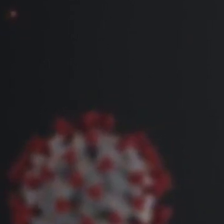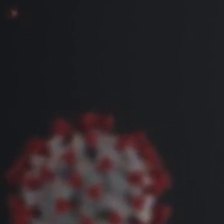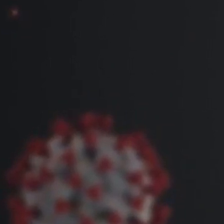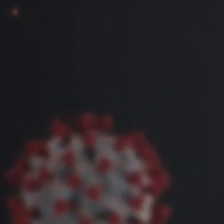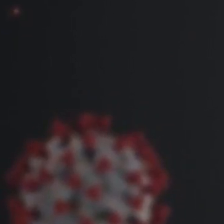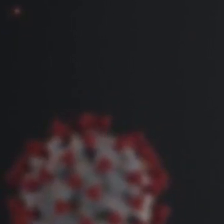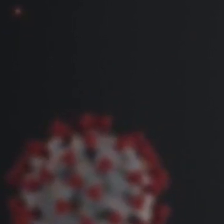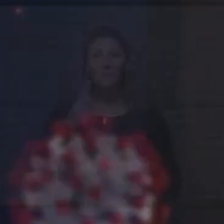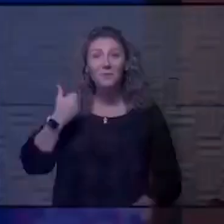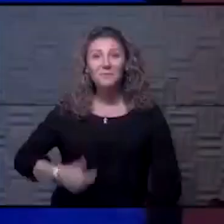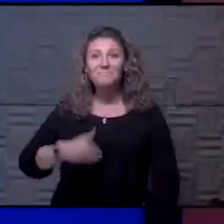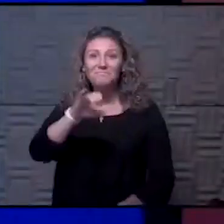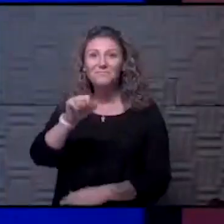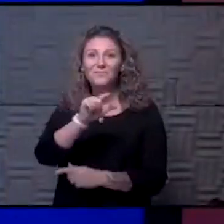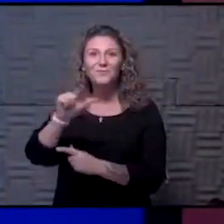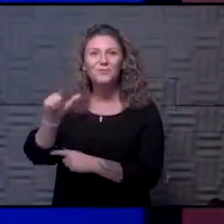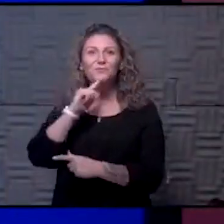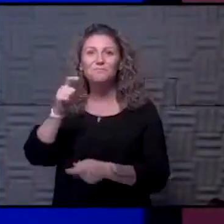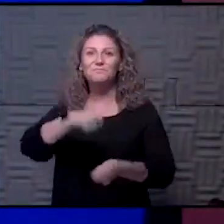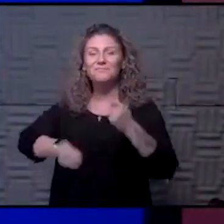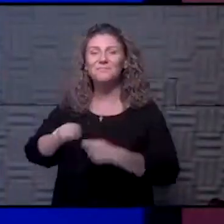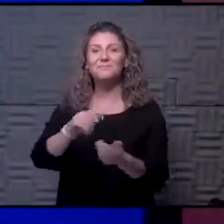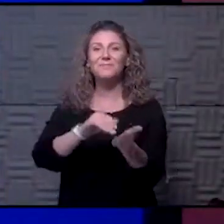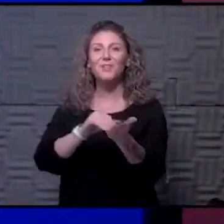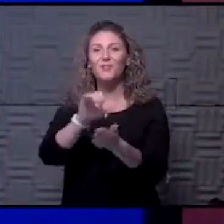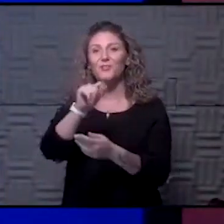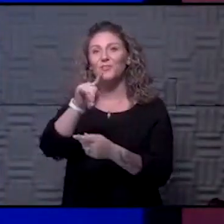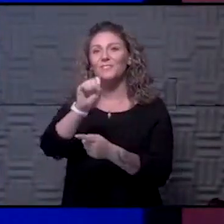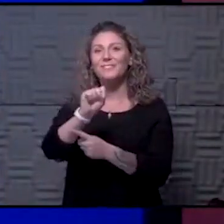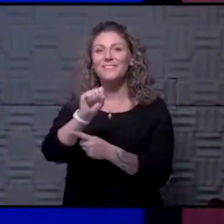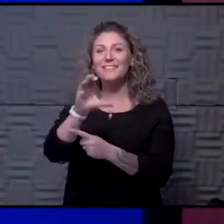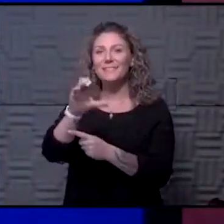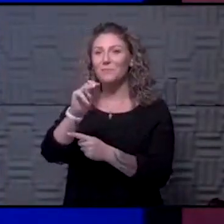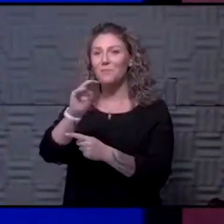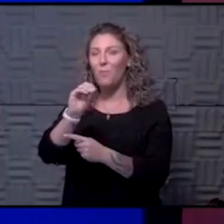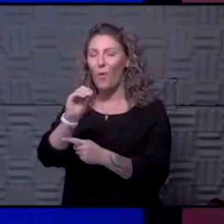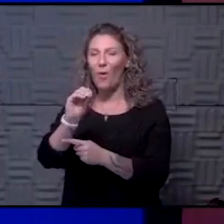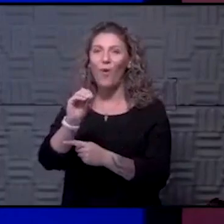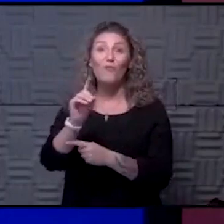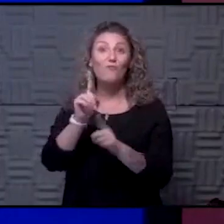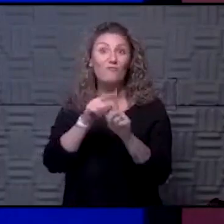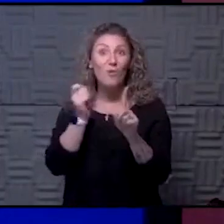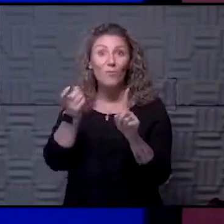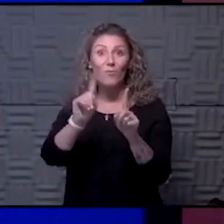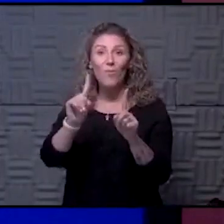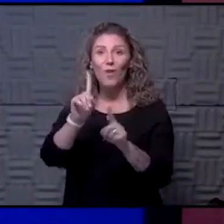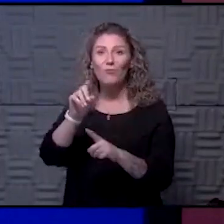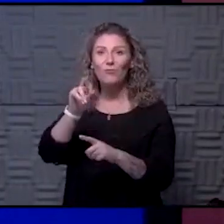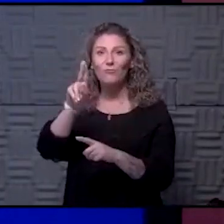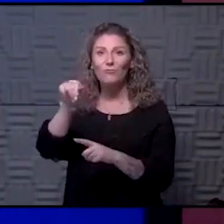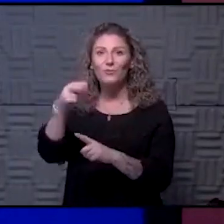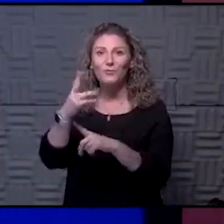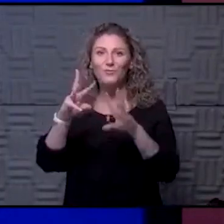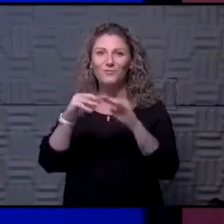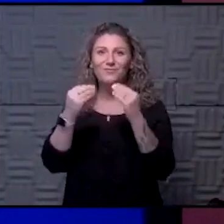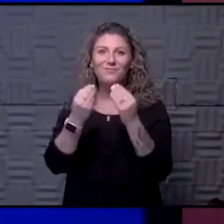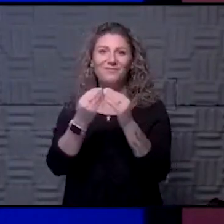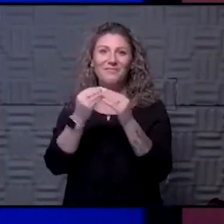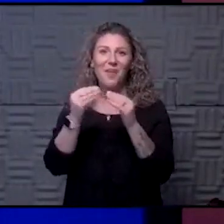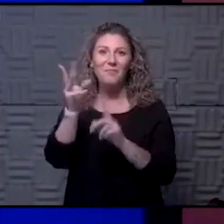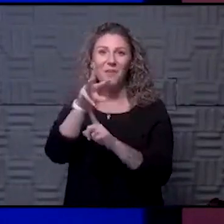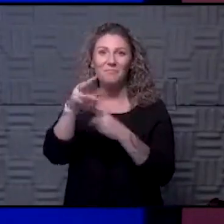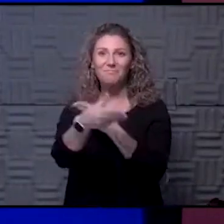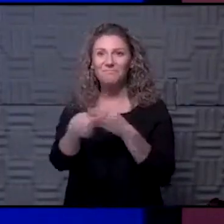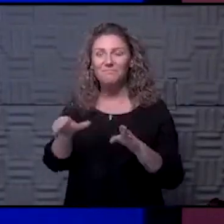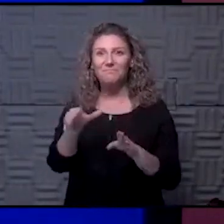Good morning, everyone. I'm Jill Chadwick. I'm in for Dr. Stephen Stites, Chief Medical Officer, and we are coming to you from the Dolph Simons Jr. Family Broadcast Studio.